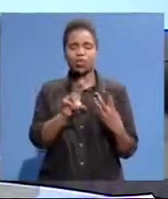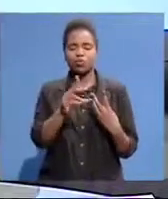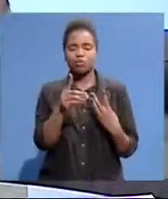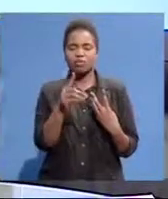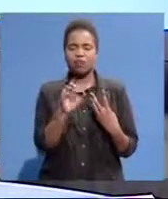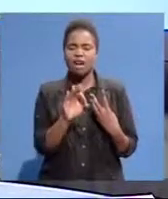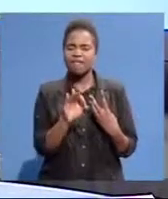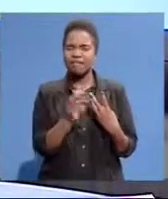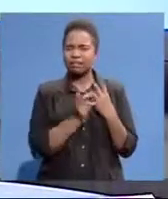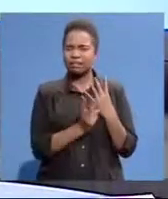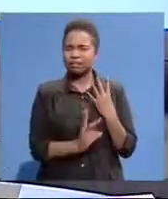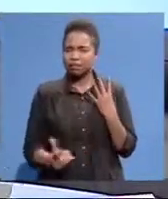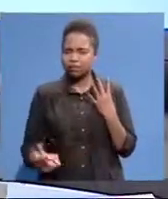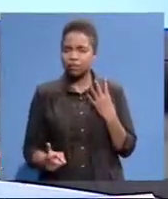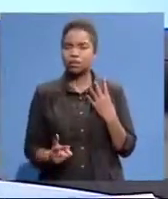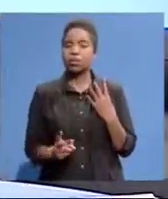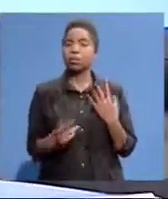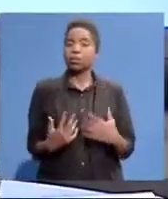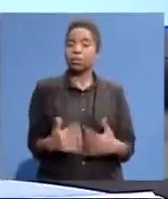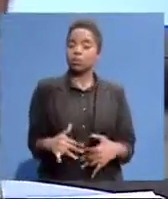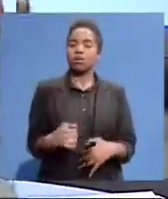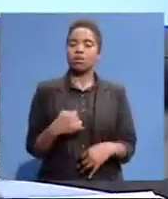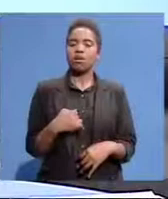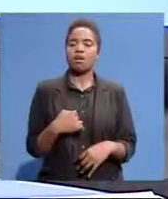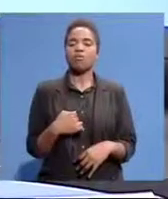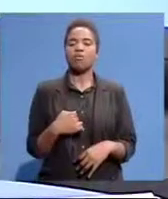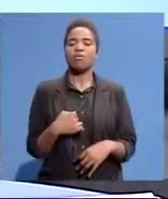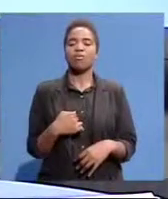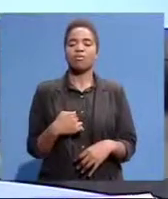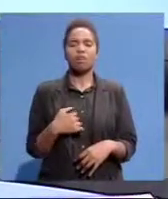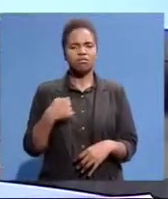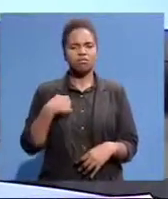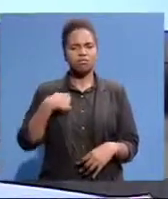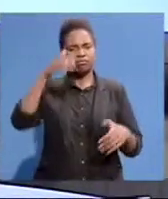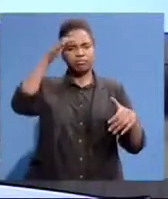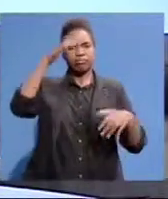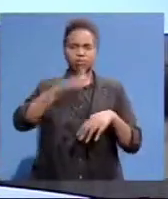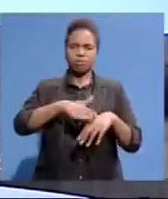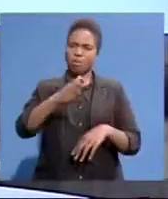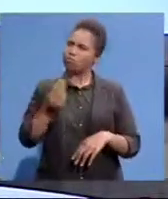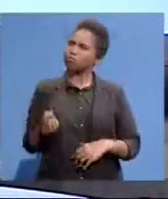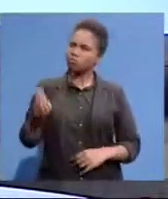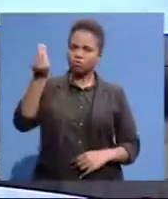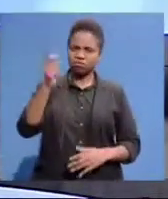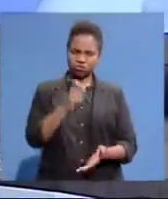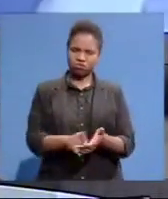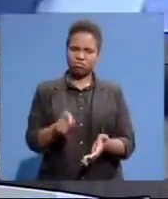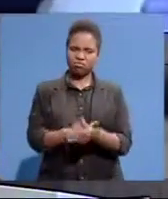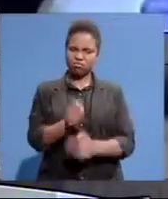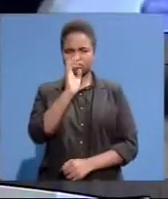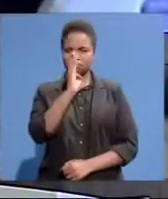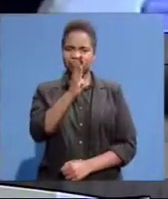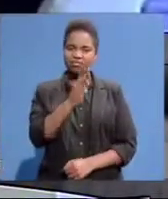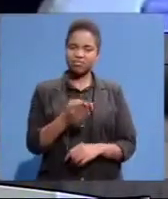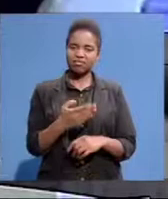So that invariably made us bold enough to begin to write directly, and we were overtly